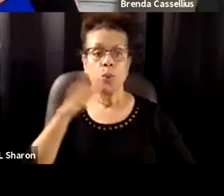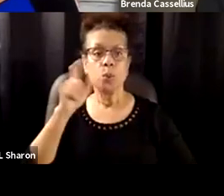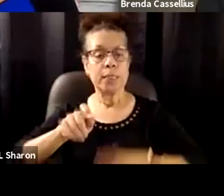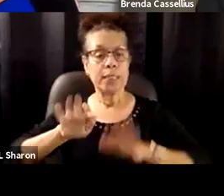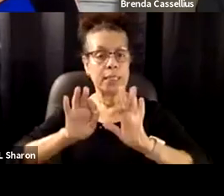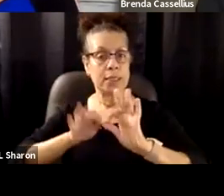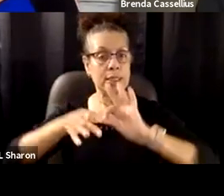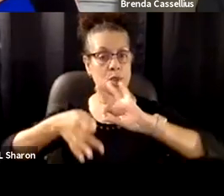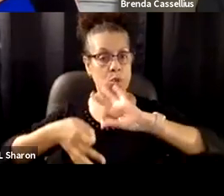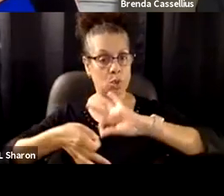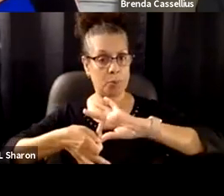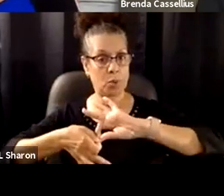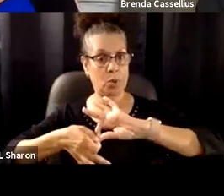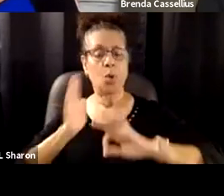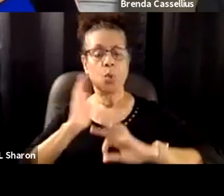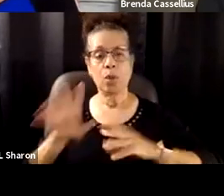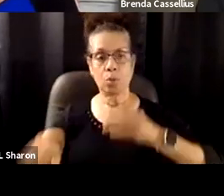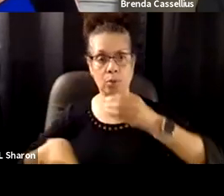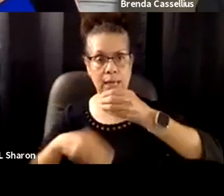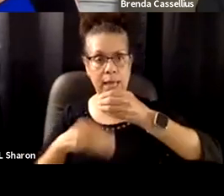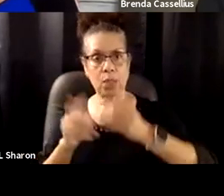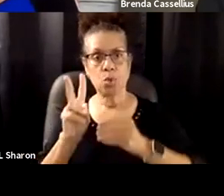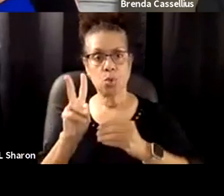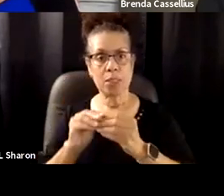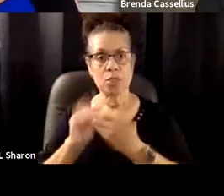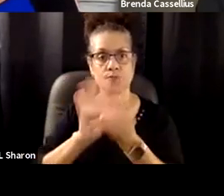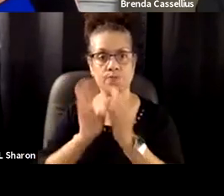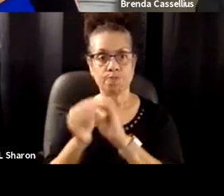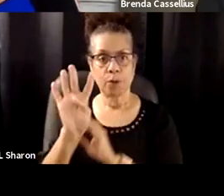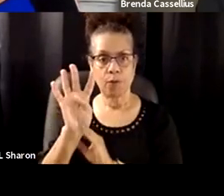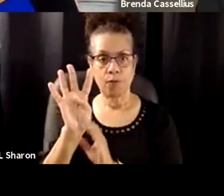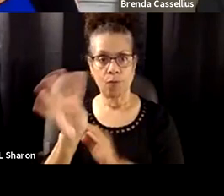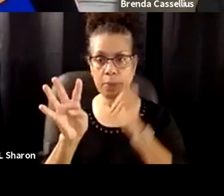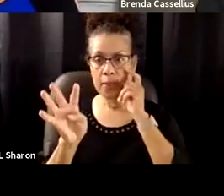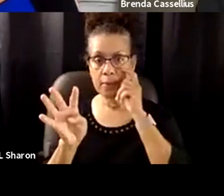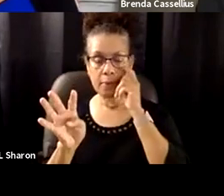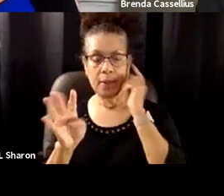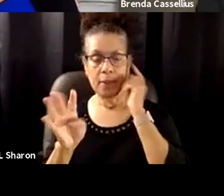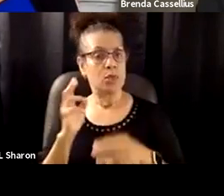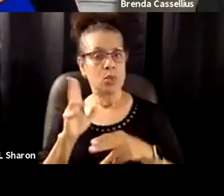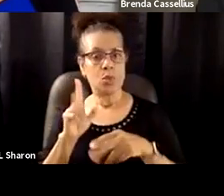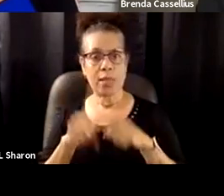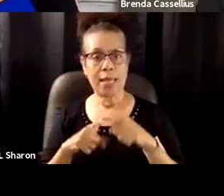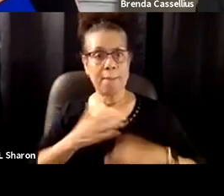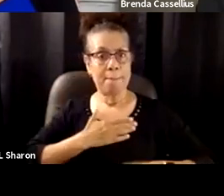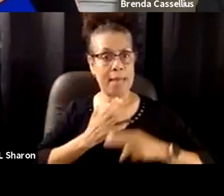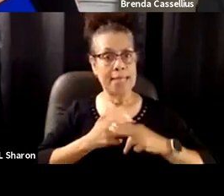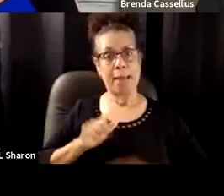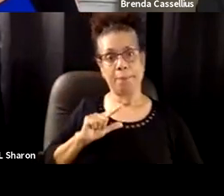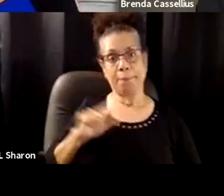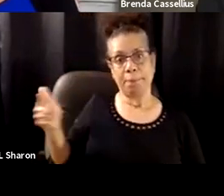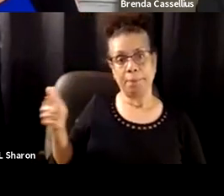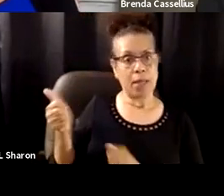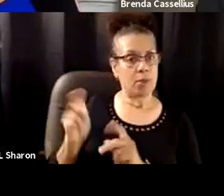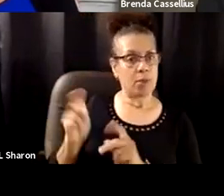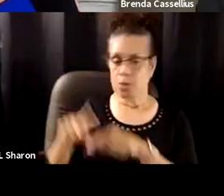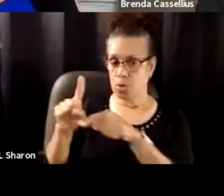services will receive an additional two minutes speakers may not reassign their time to others large